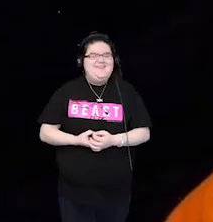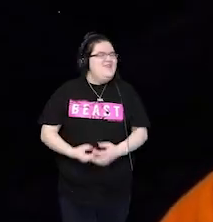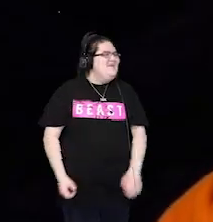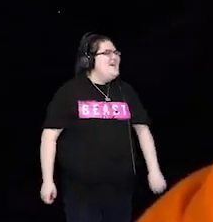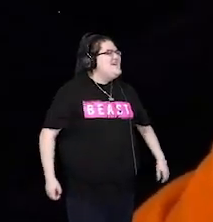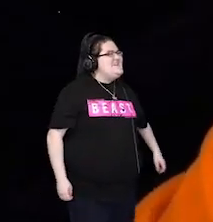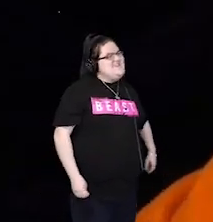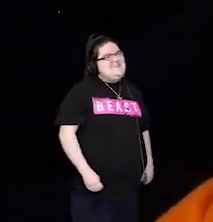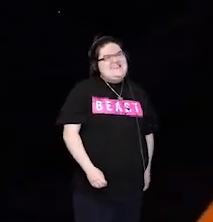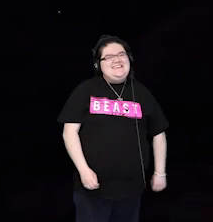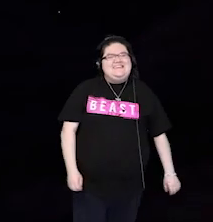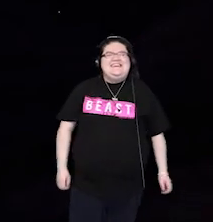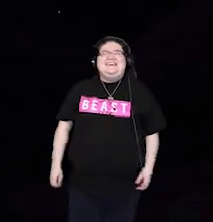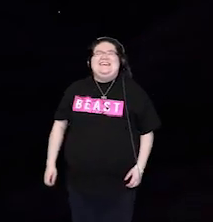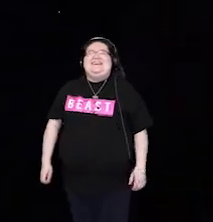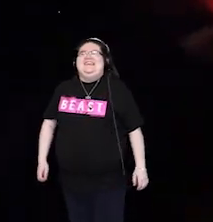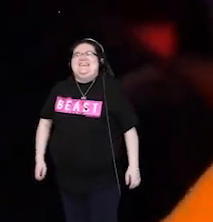do